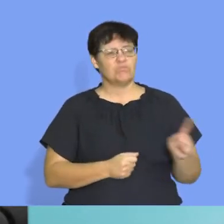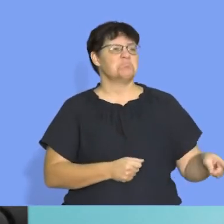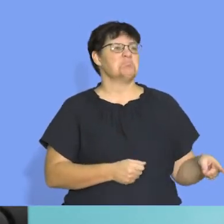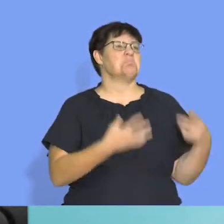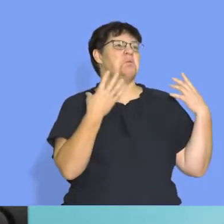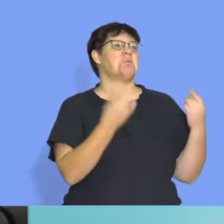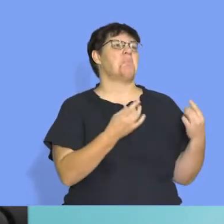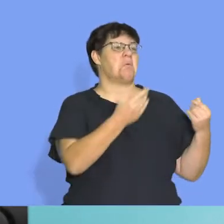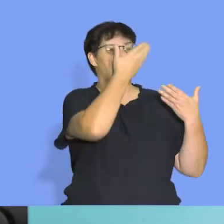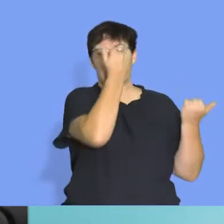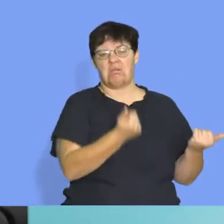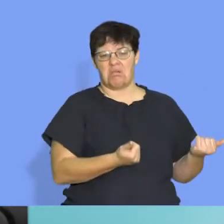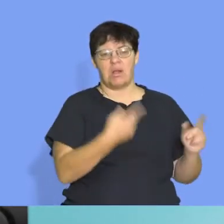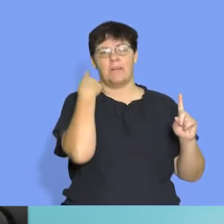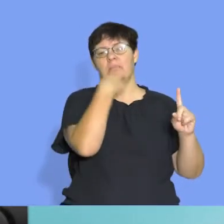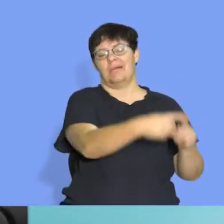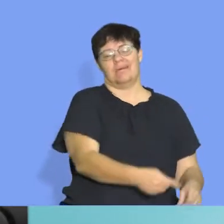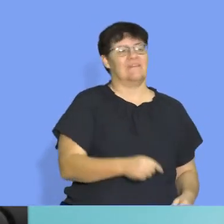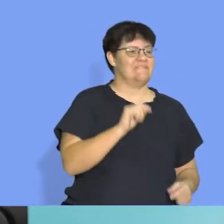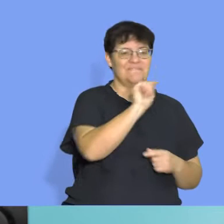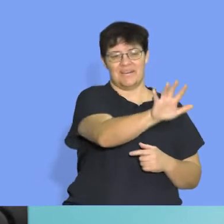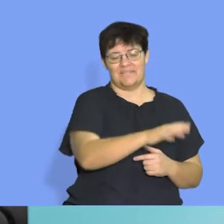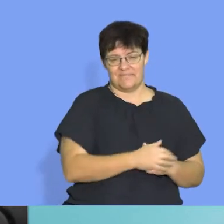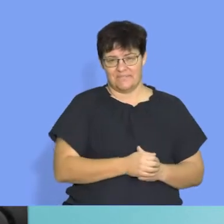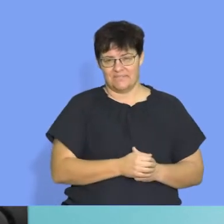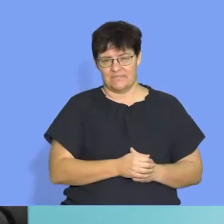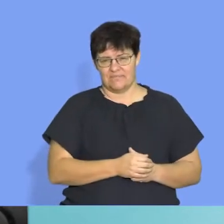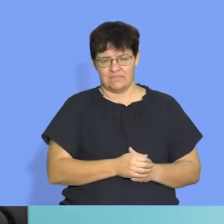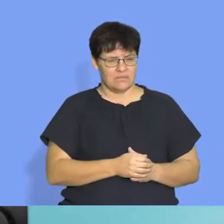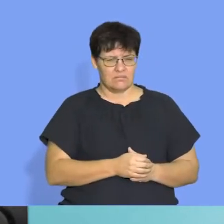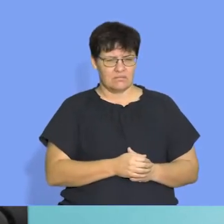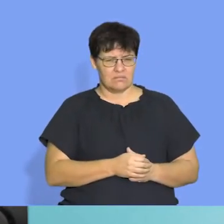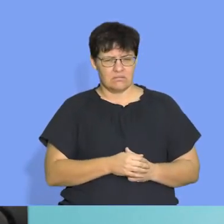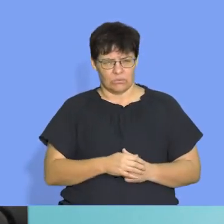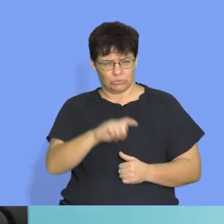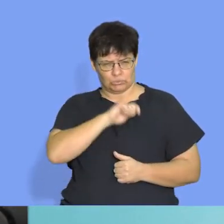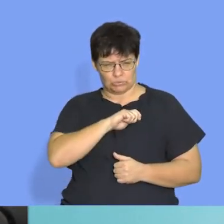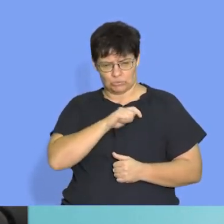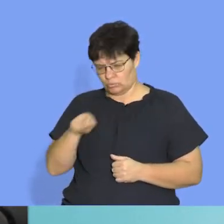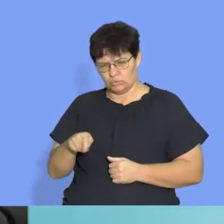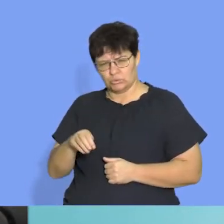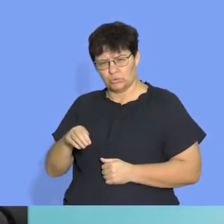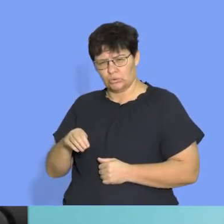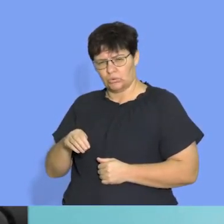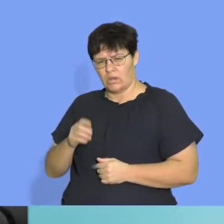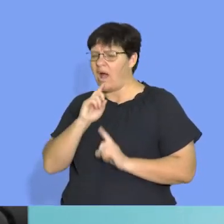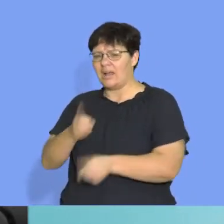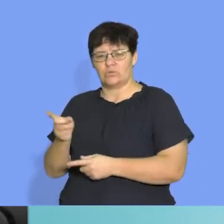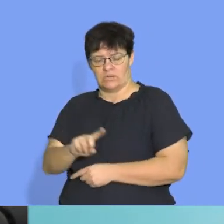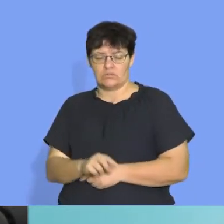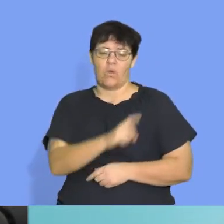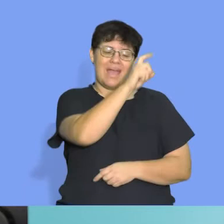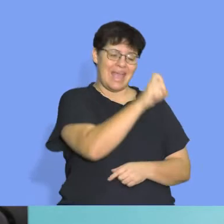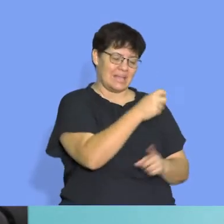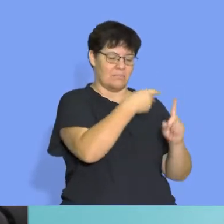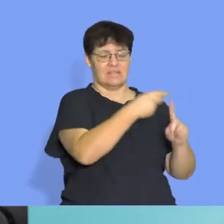number plus 5, what is it in mathematical terms? So it means you will say x